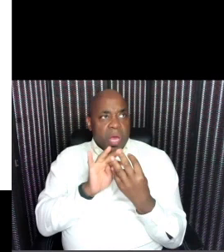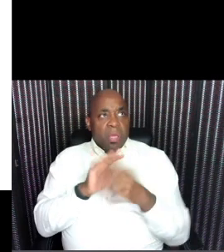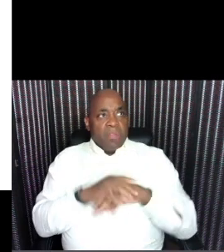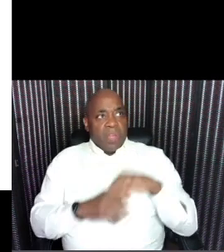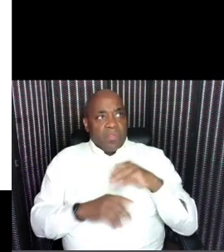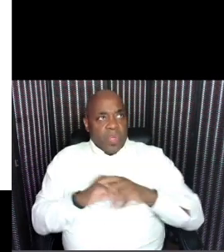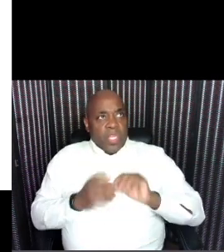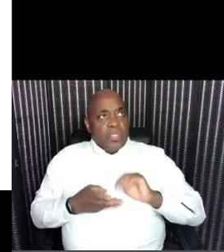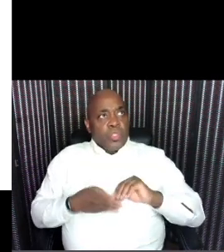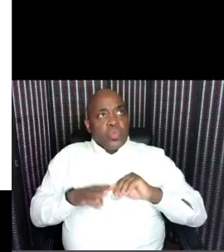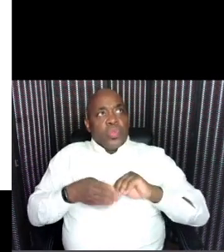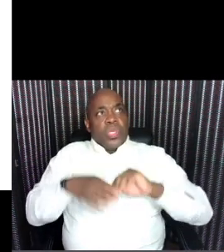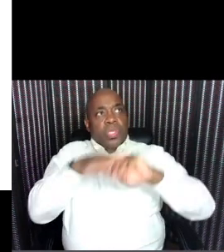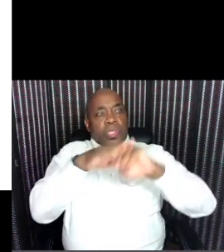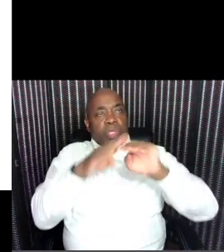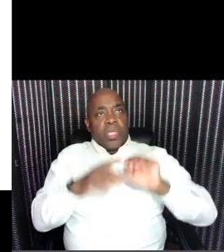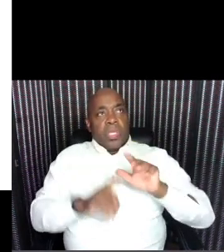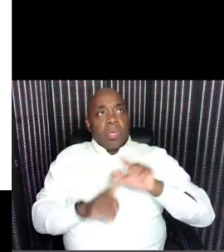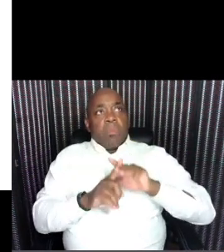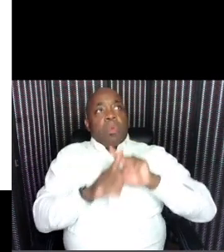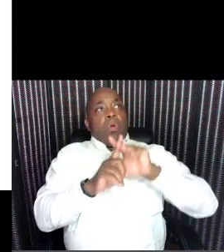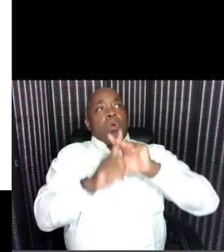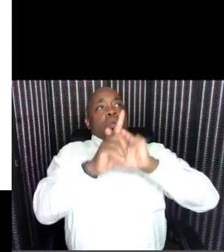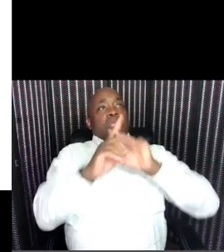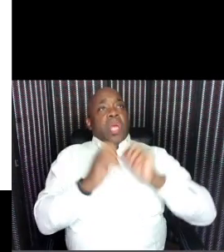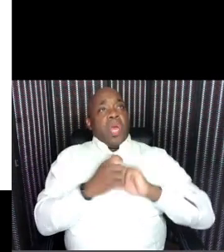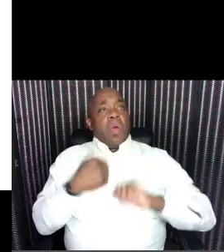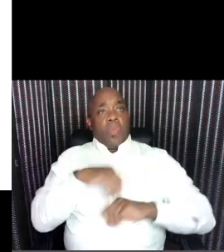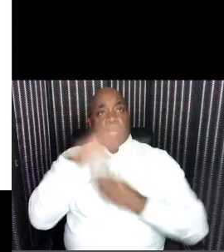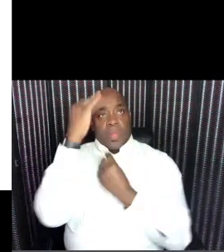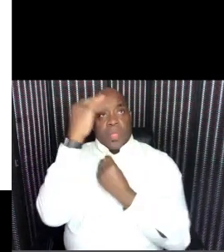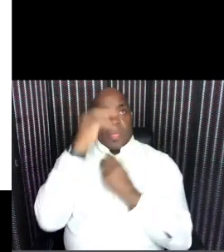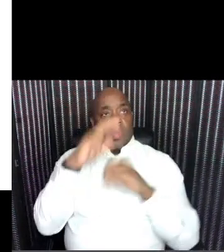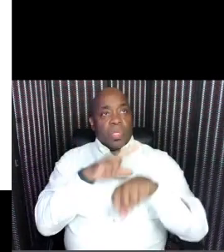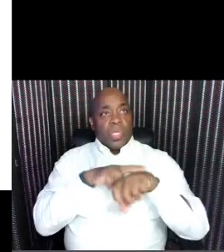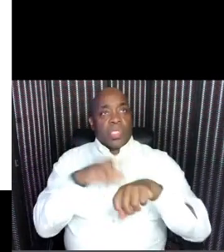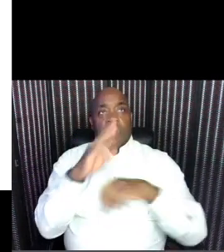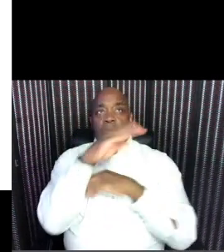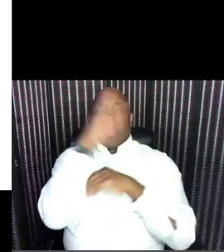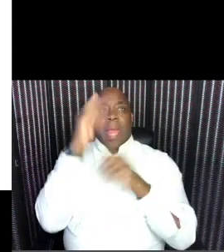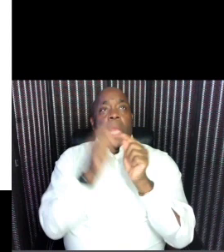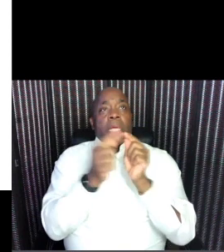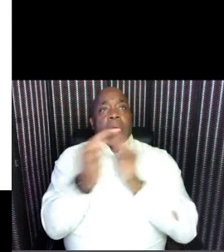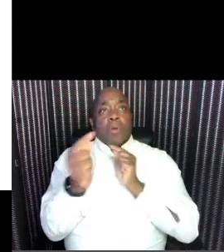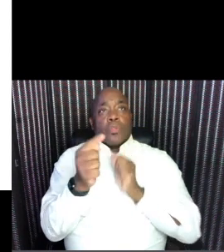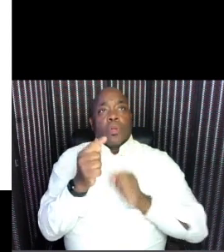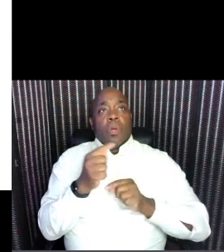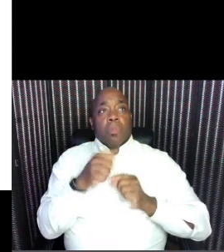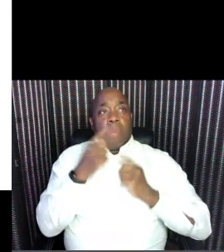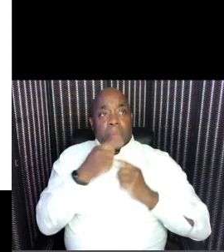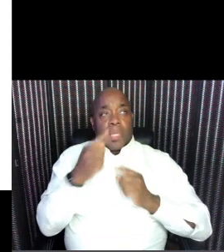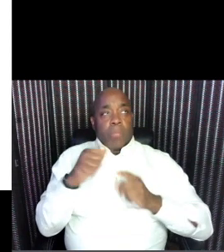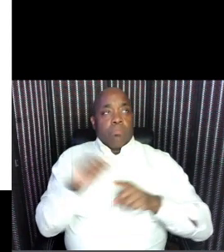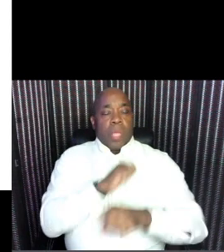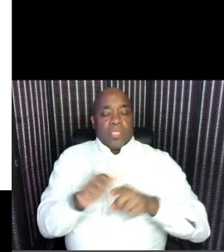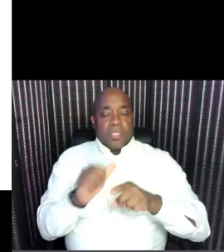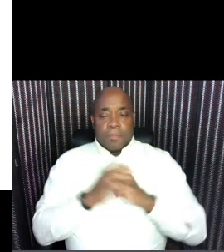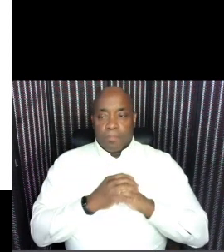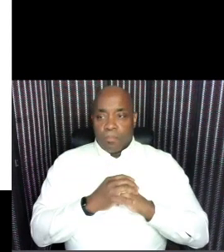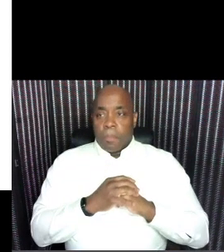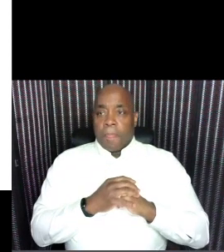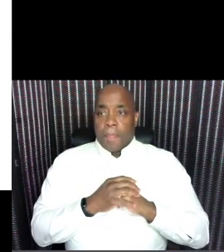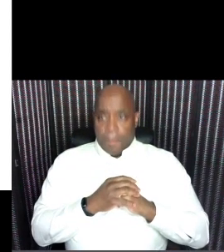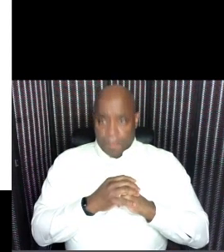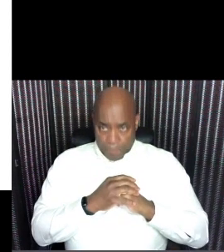increasingly emerging as a way for me to think about the nature of Black counterpublic practice. Now, it's important